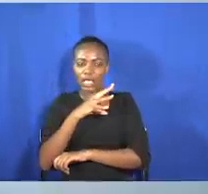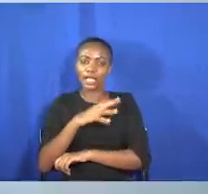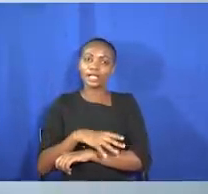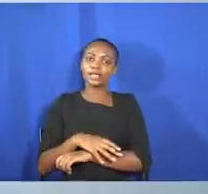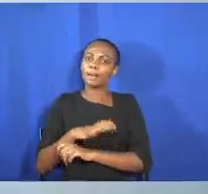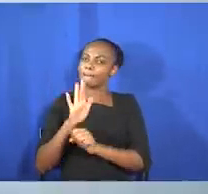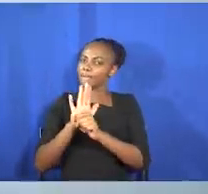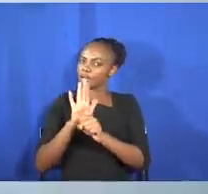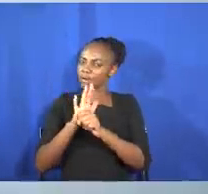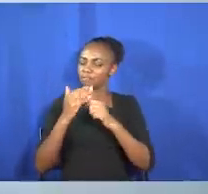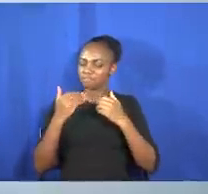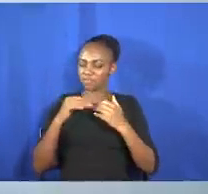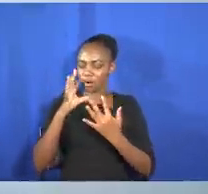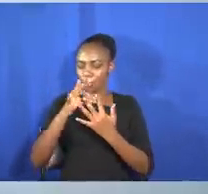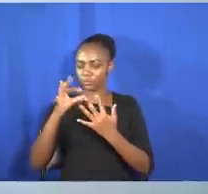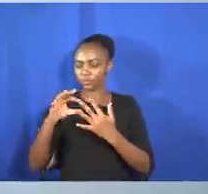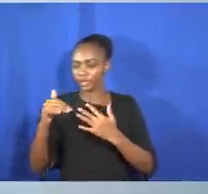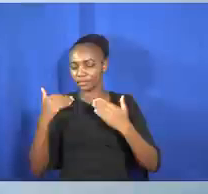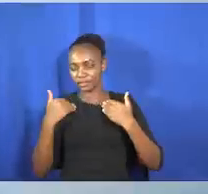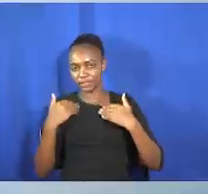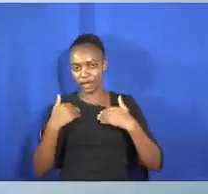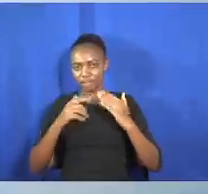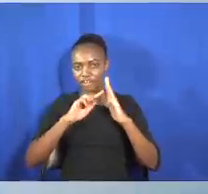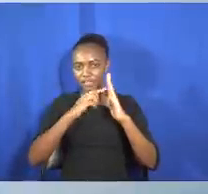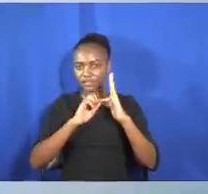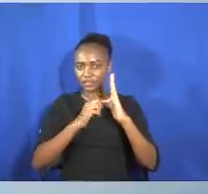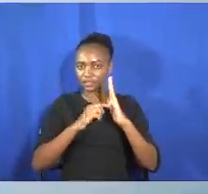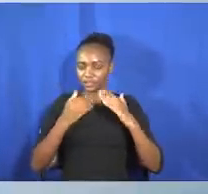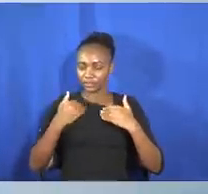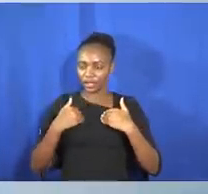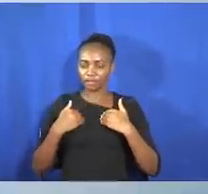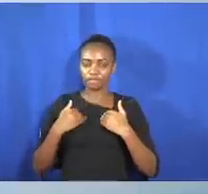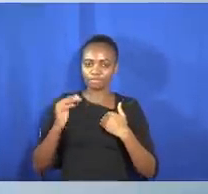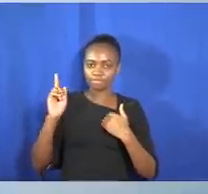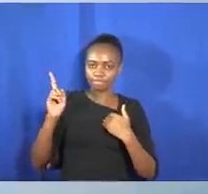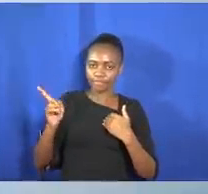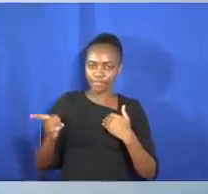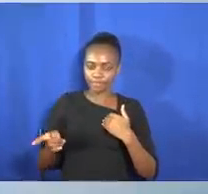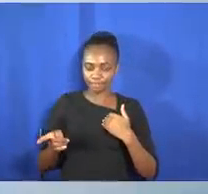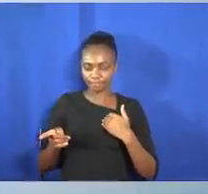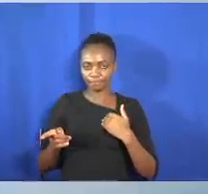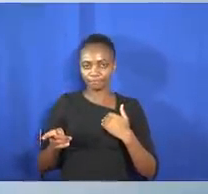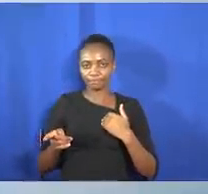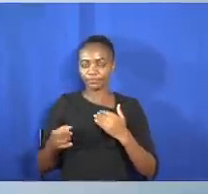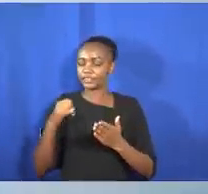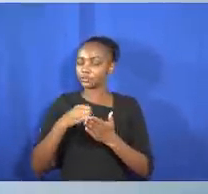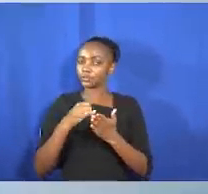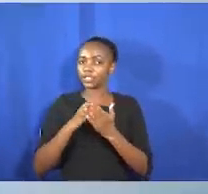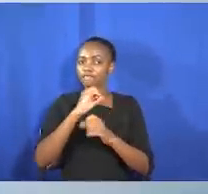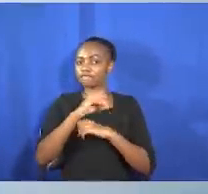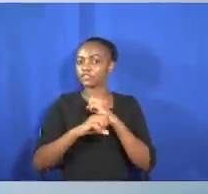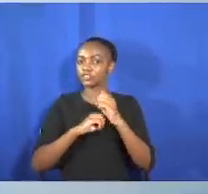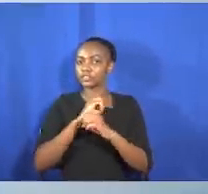beauty, plumbing, ceramics, landscaping, building construction, garment and